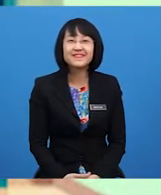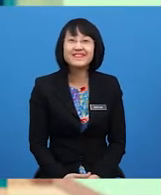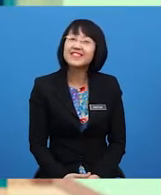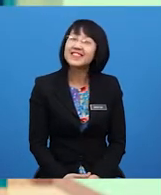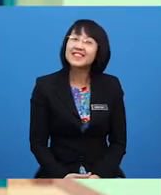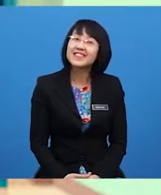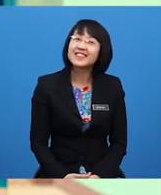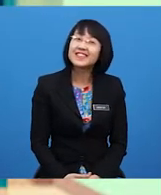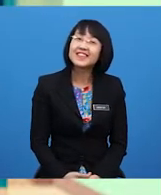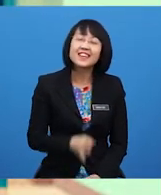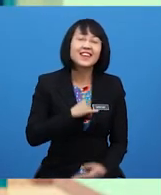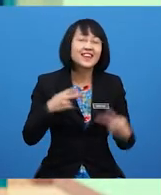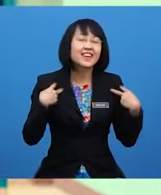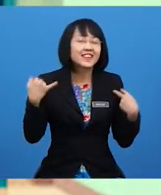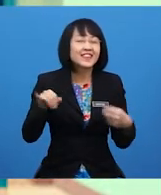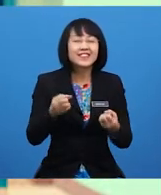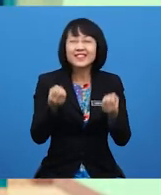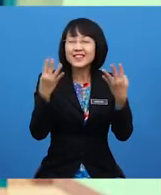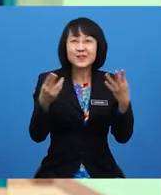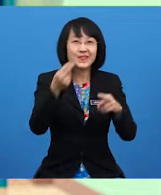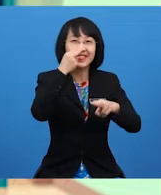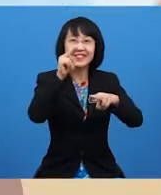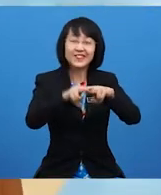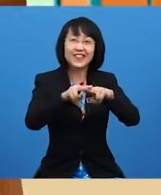I'm having so much fun!